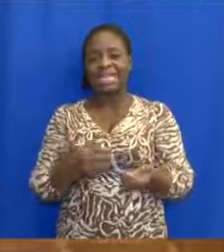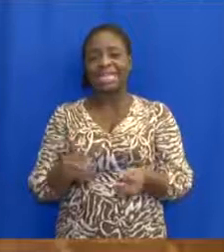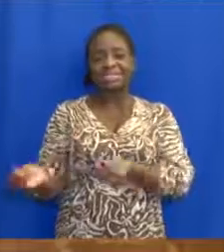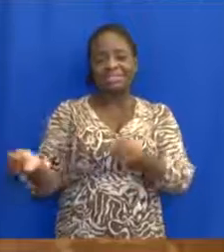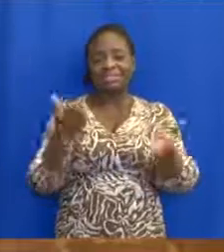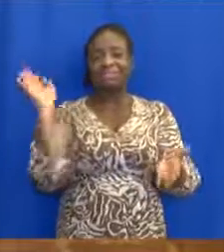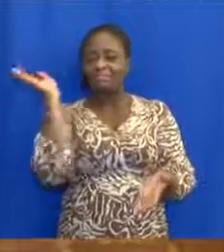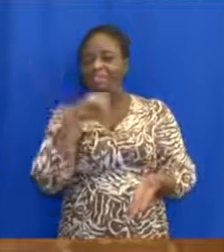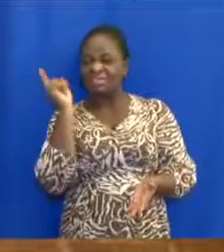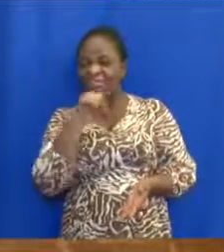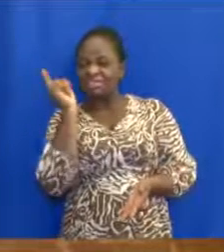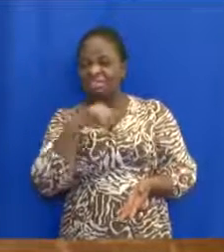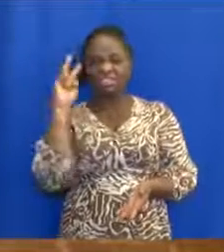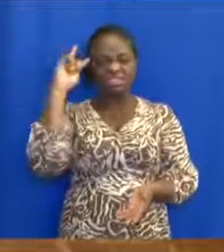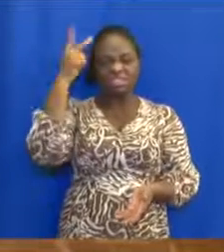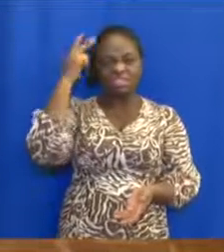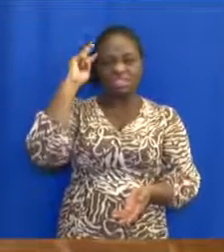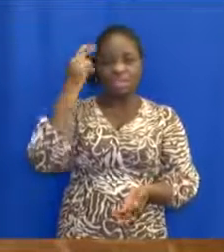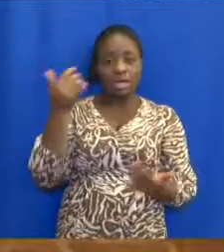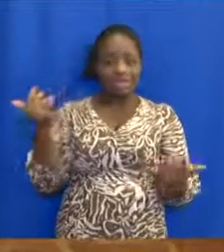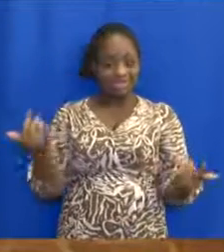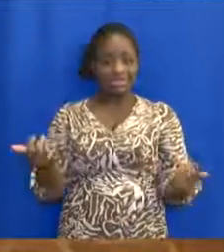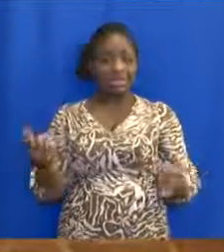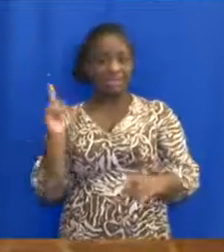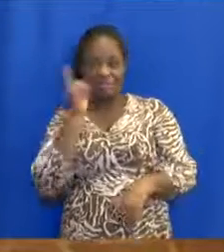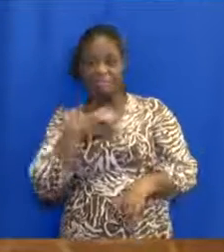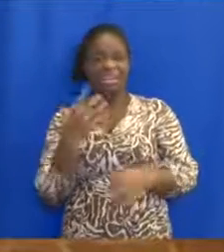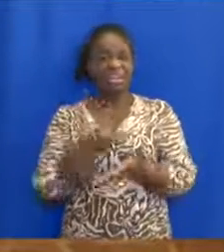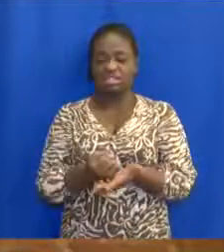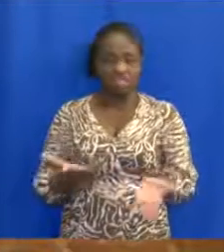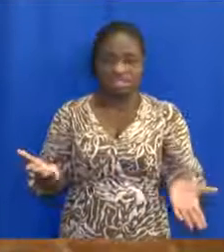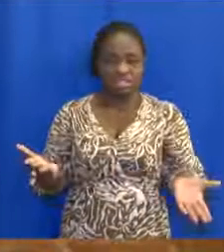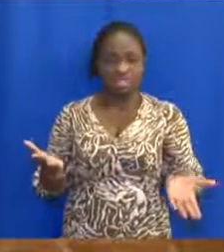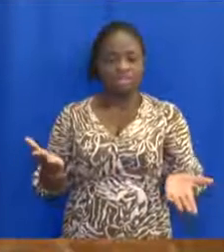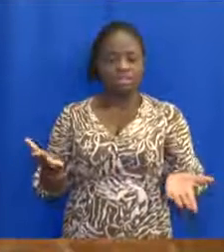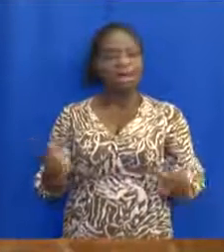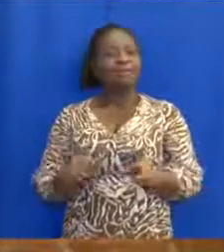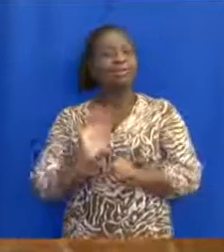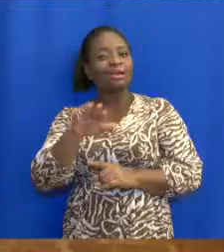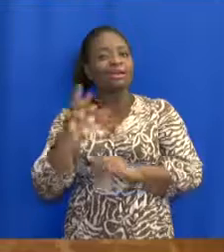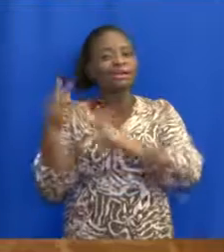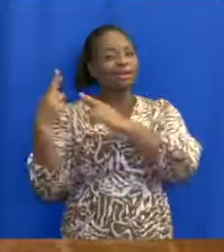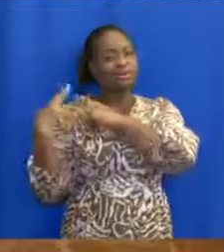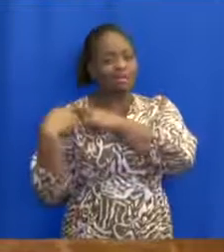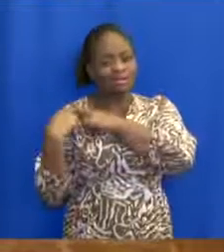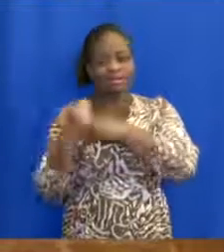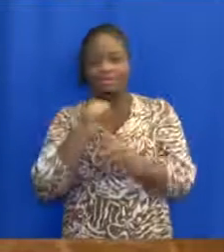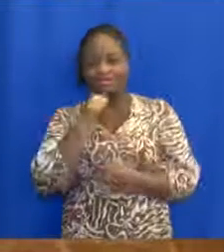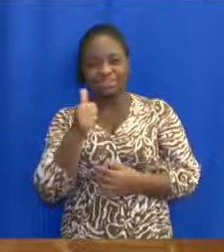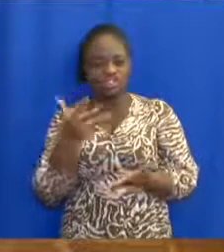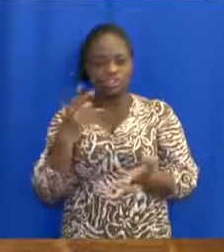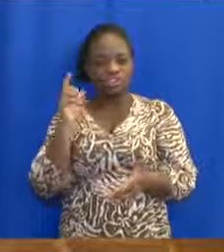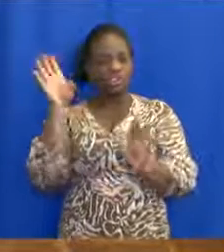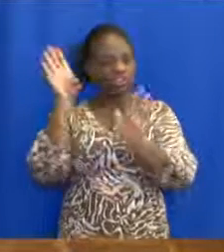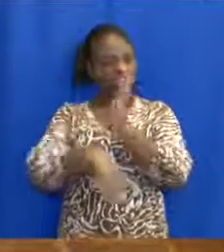misinformation campaigns, especially in this era of fake news. In their irresponsible bid to score cheap